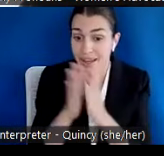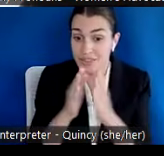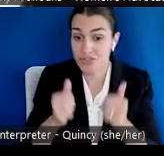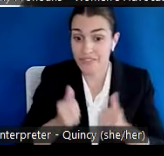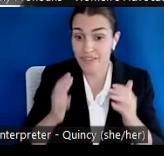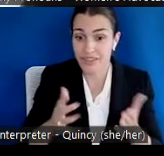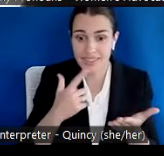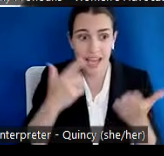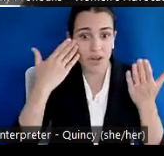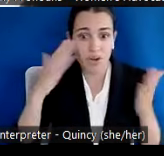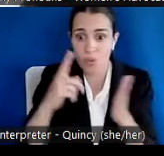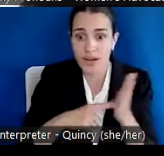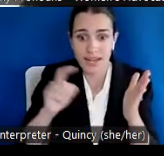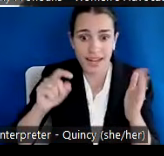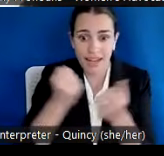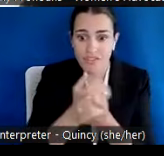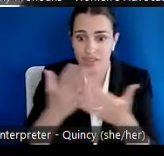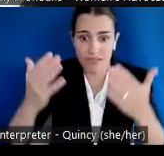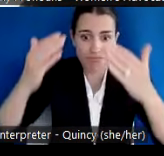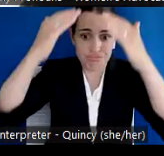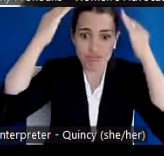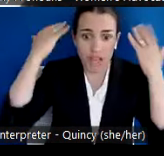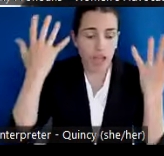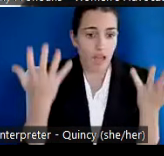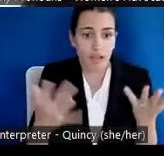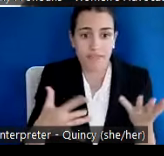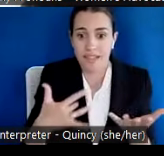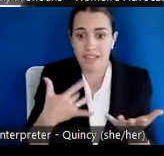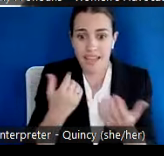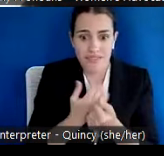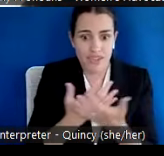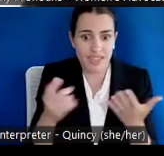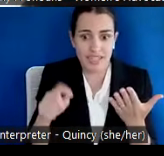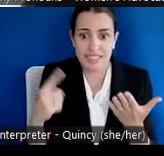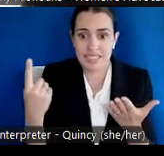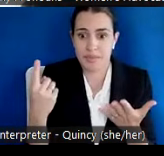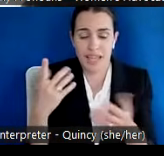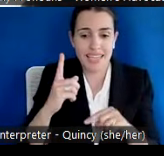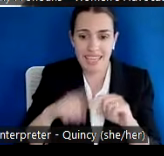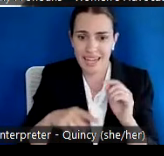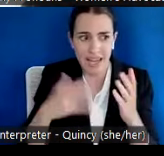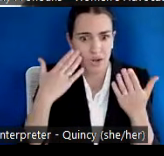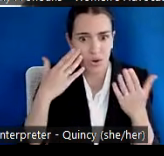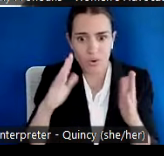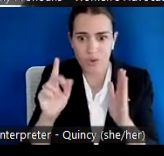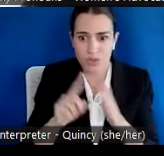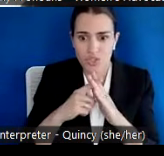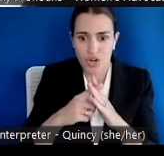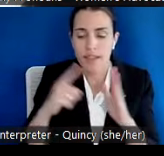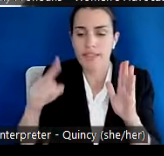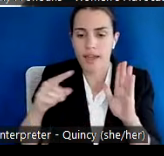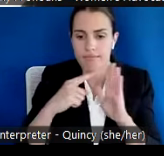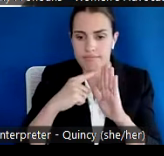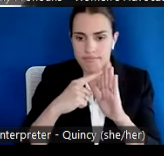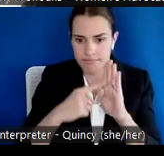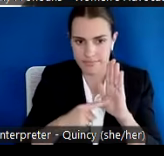need. Everything feels broken, or everything feels like I need something from it and I don't know where to start. So this could be a way of figuring